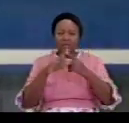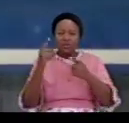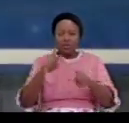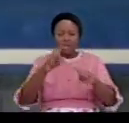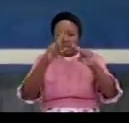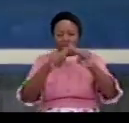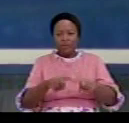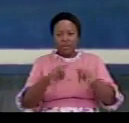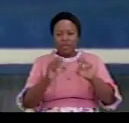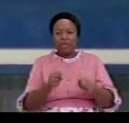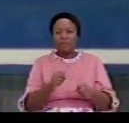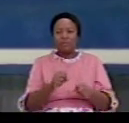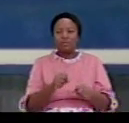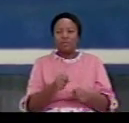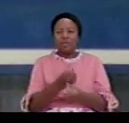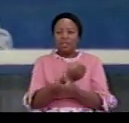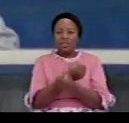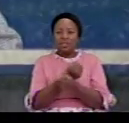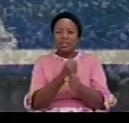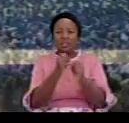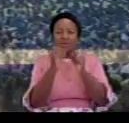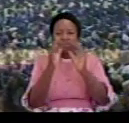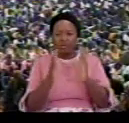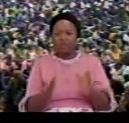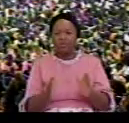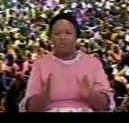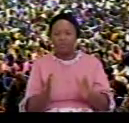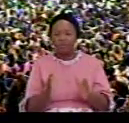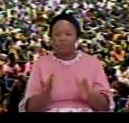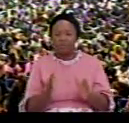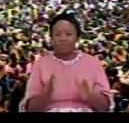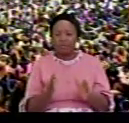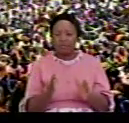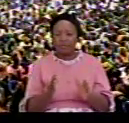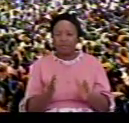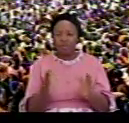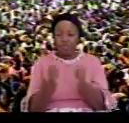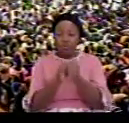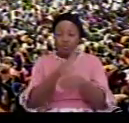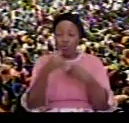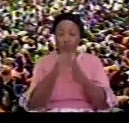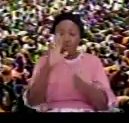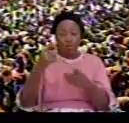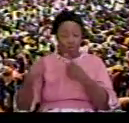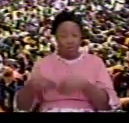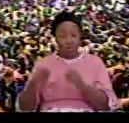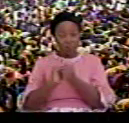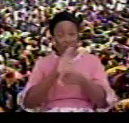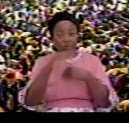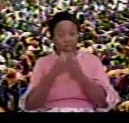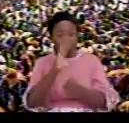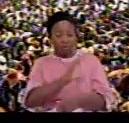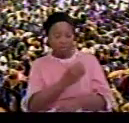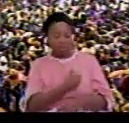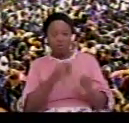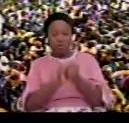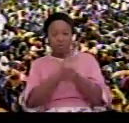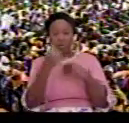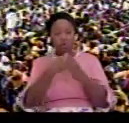trustworthy Redeemer. With all your heart, with all your soul, with all your